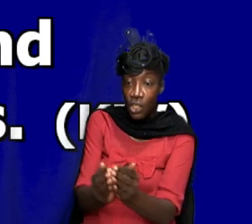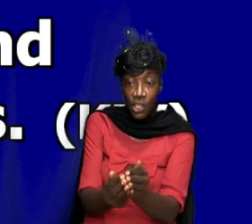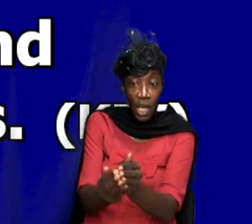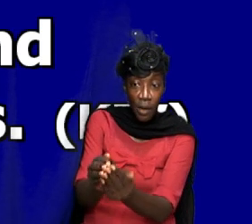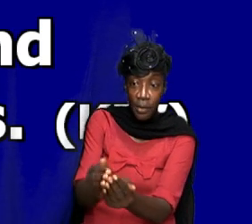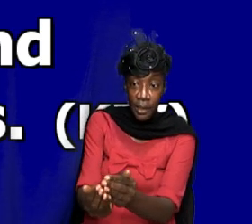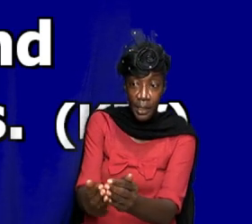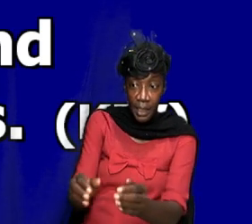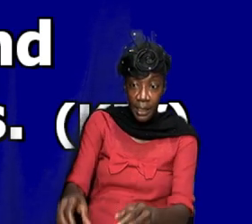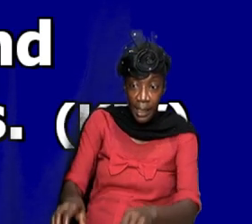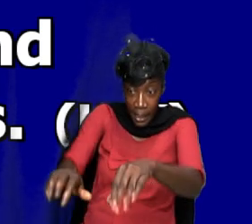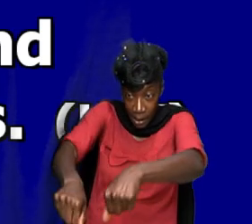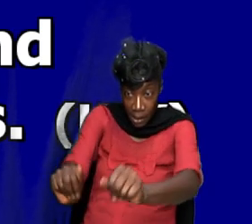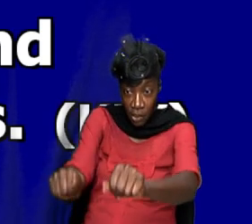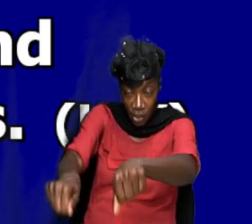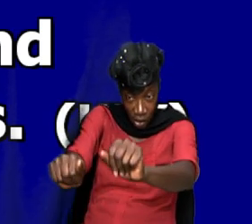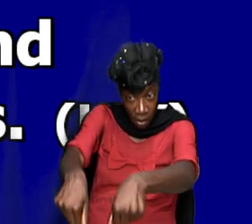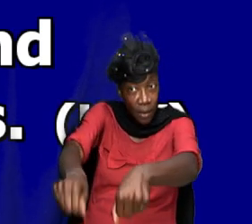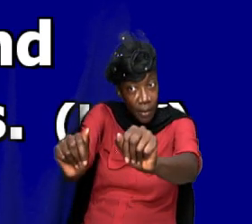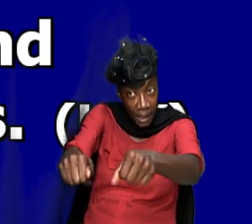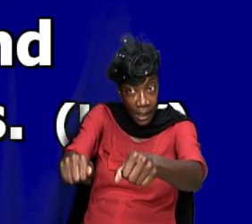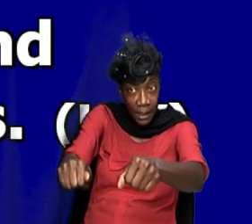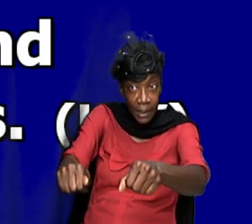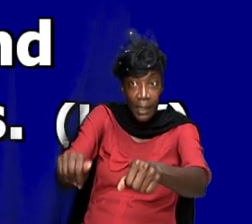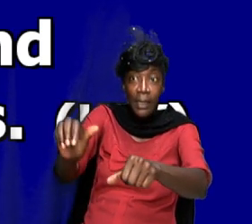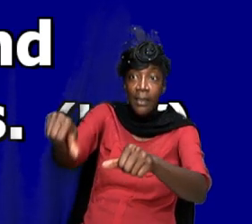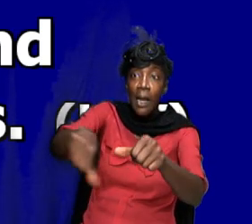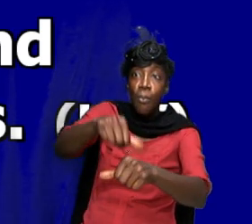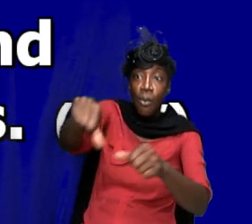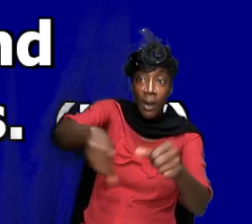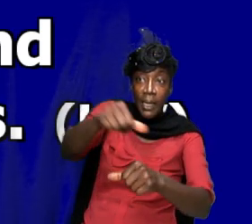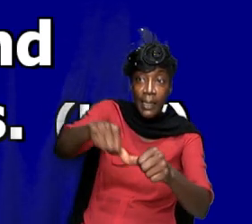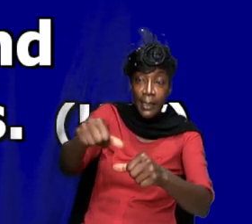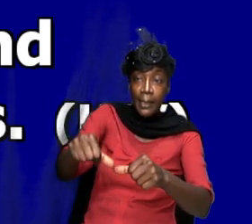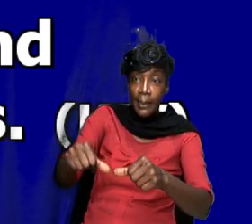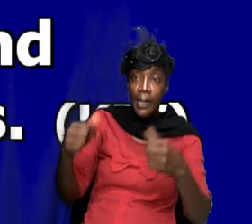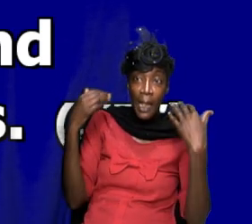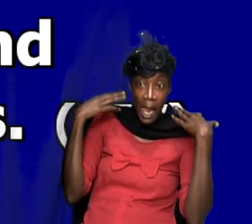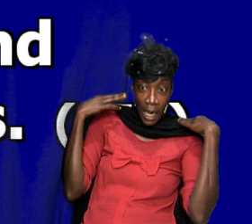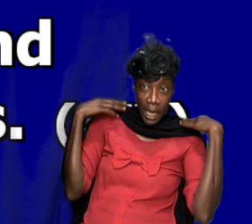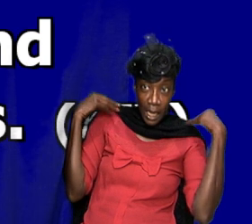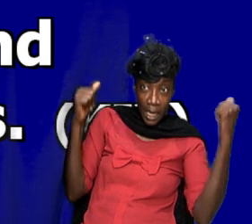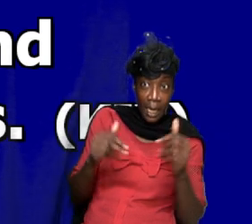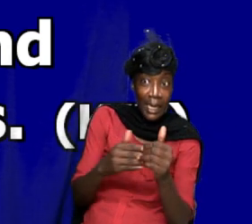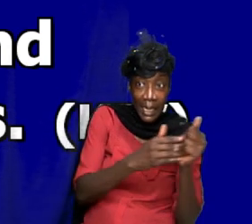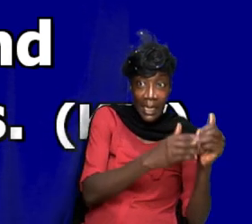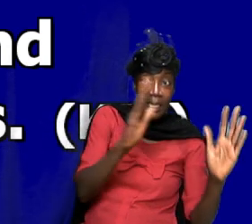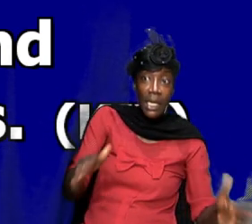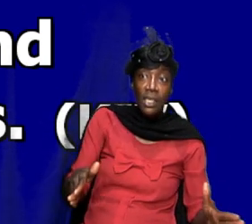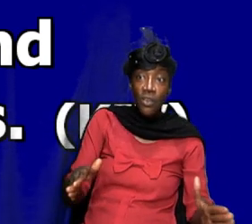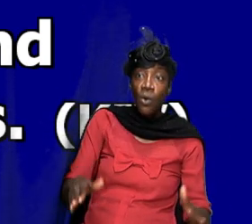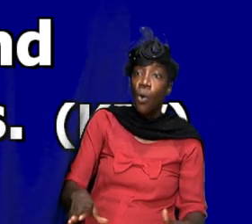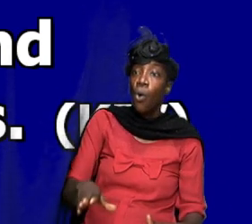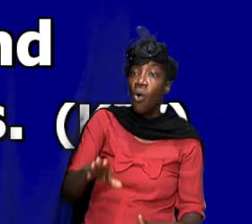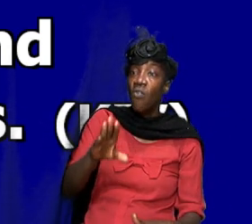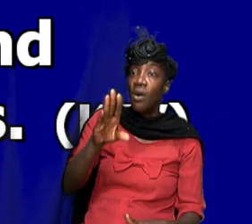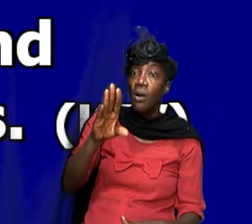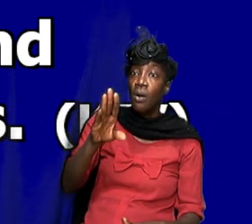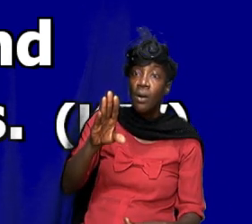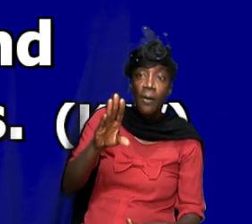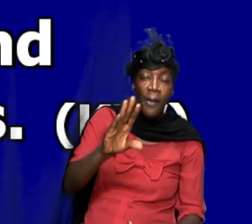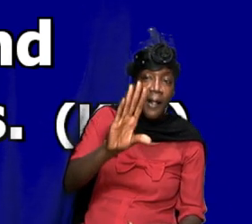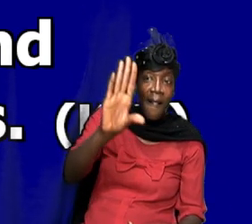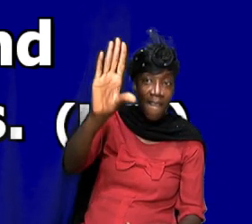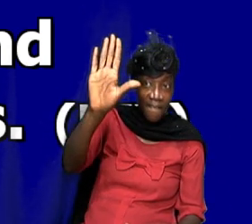He will appoint him captains over thousands and captains over fifties. And he will set them